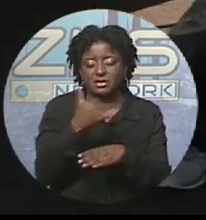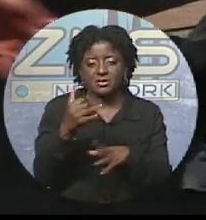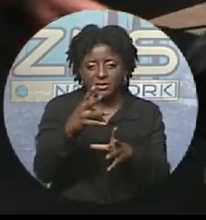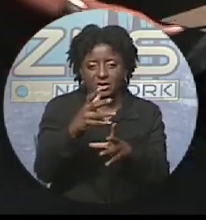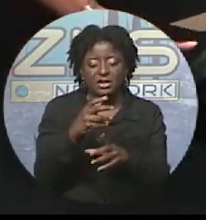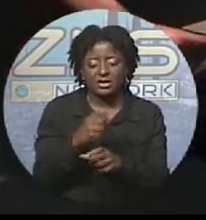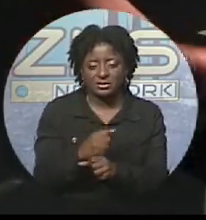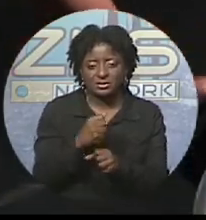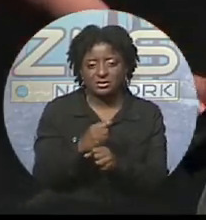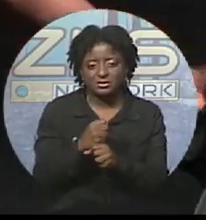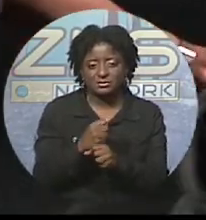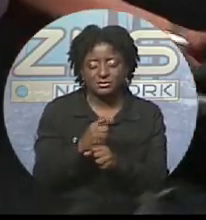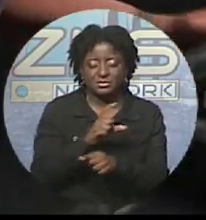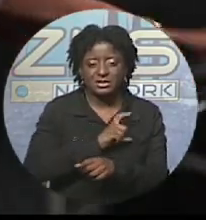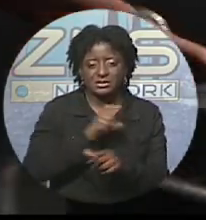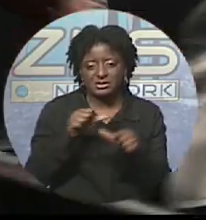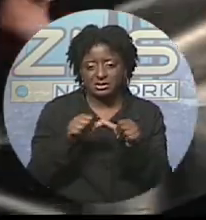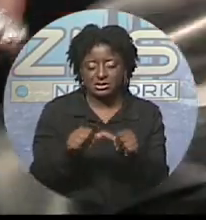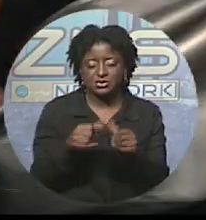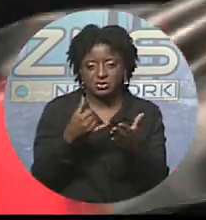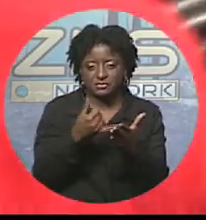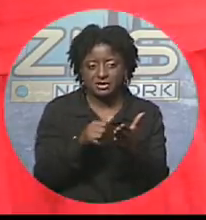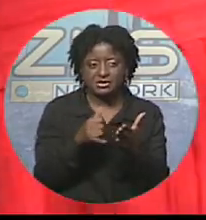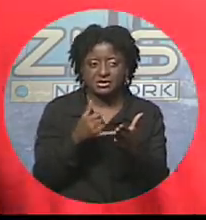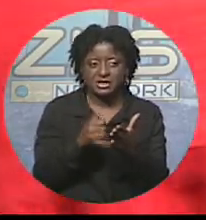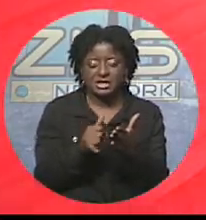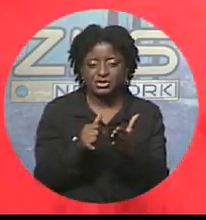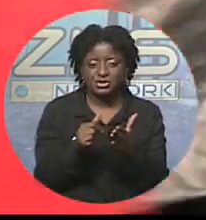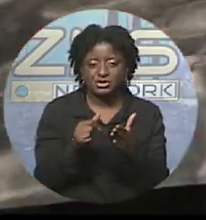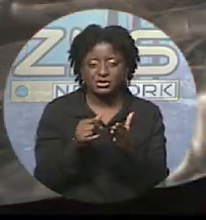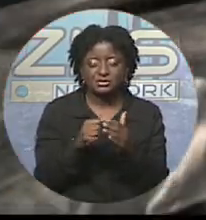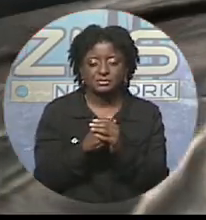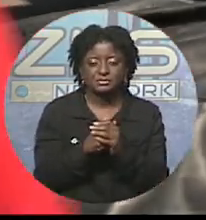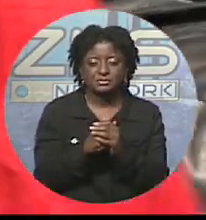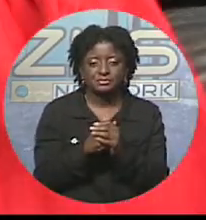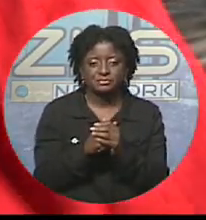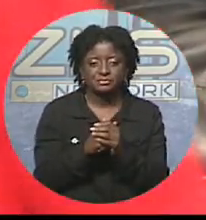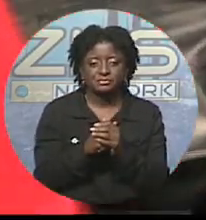Meanwhile, police continue their investigation into this double traffic fatality in Acklands.